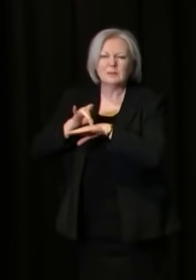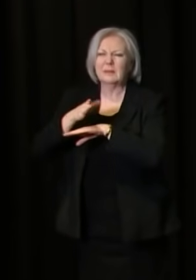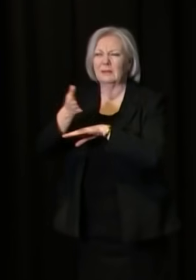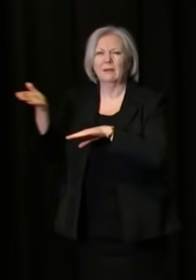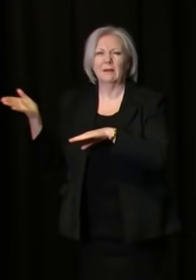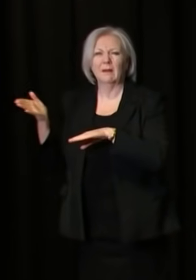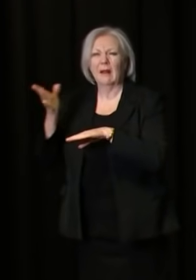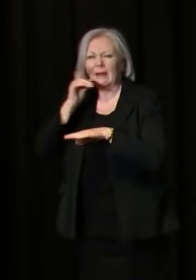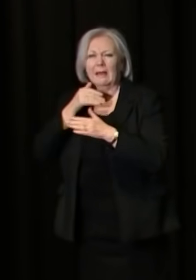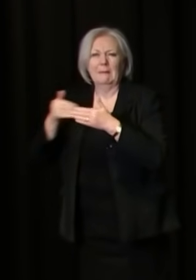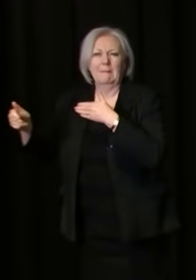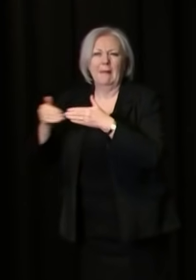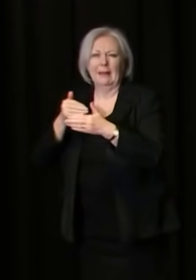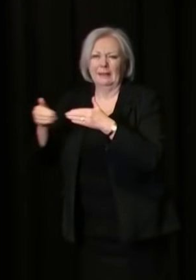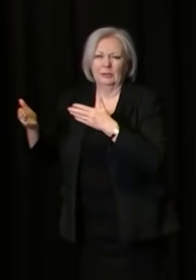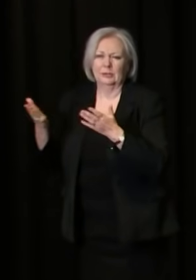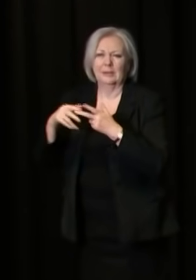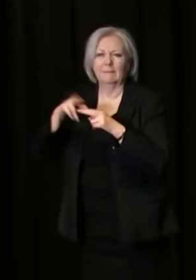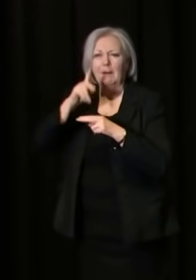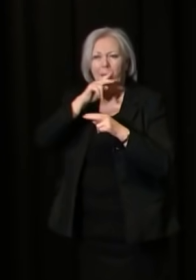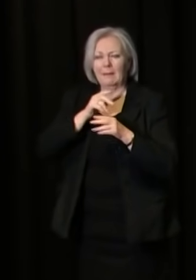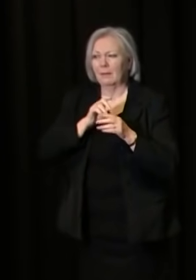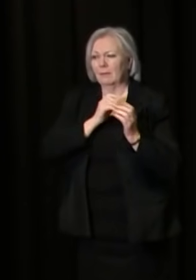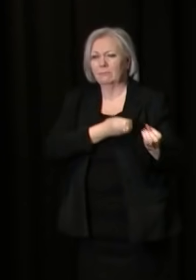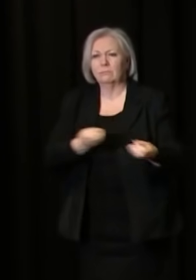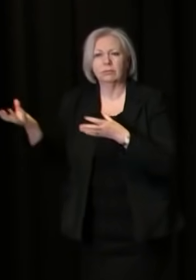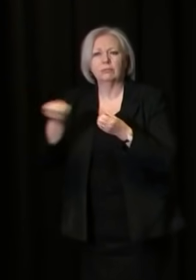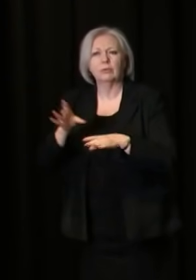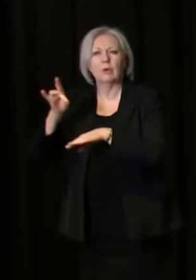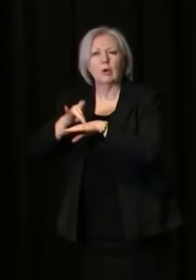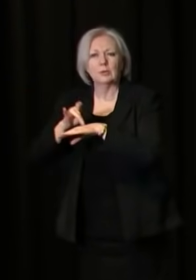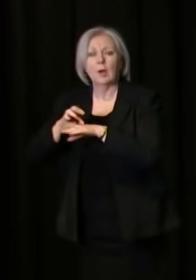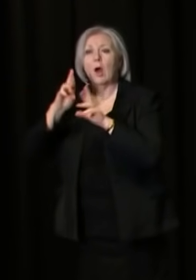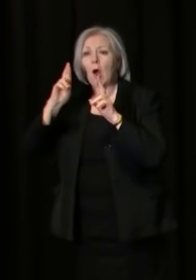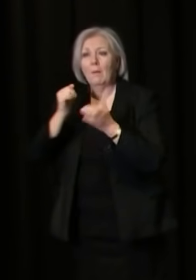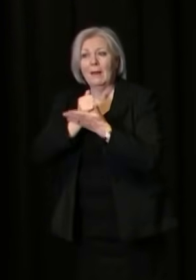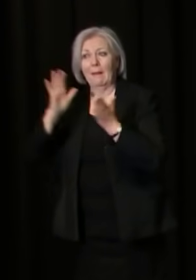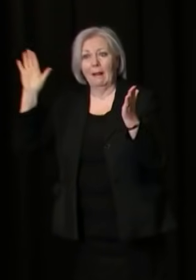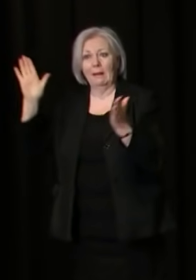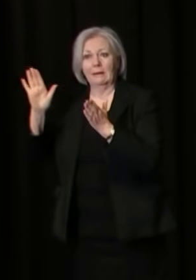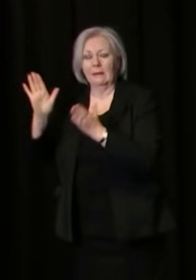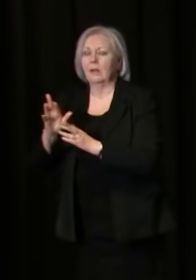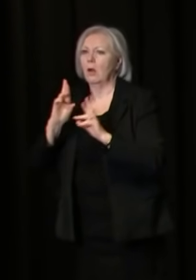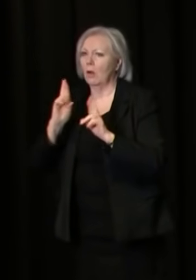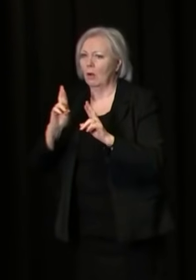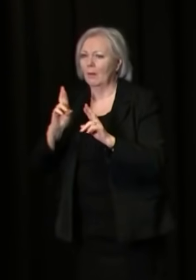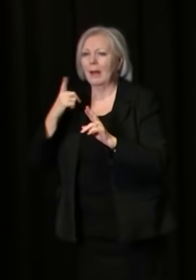with the continued transmission, hopefully of declining cases, as more and more